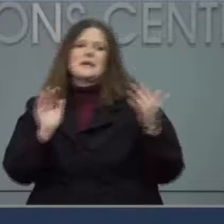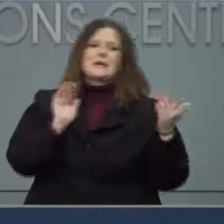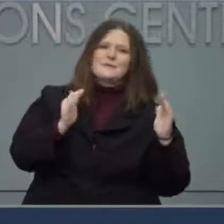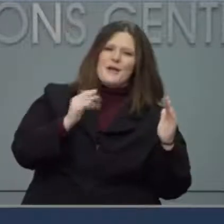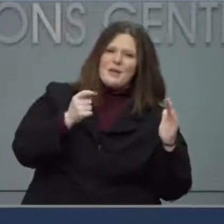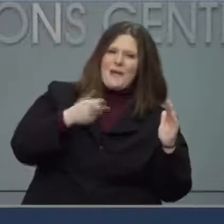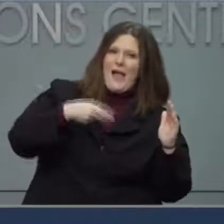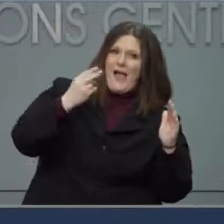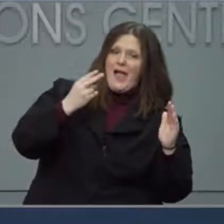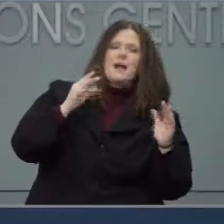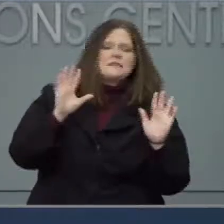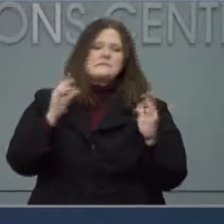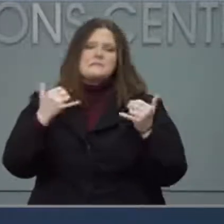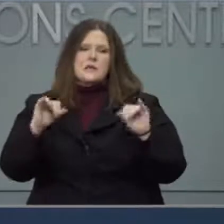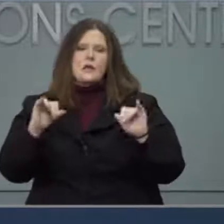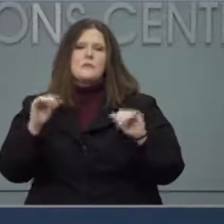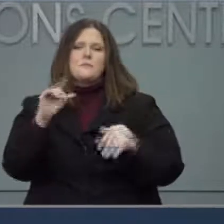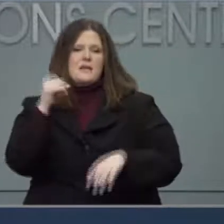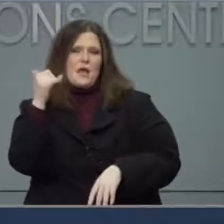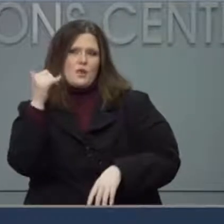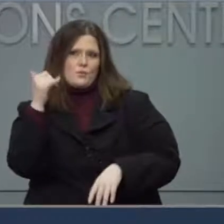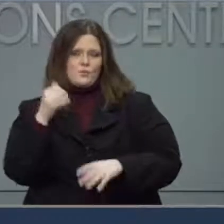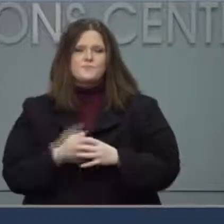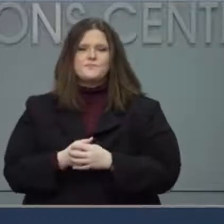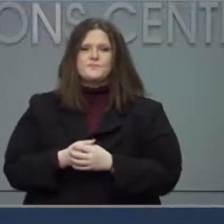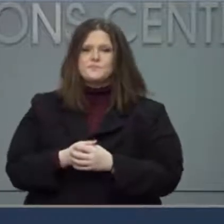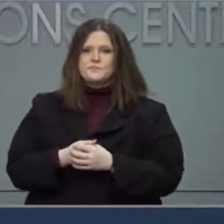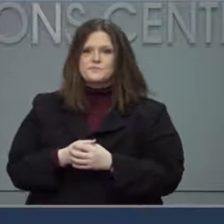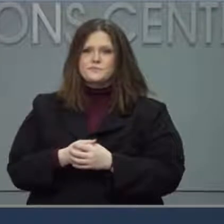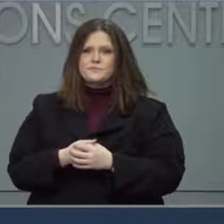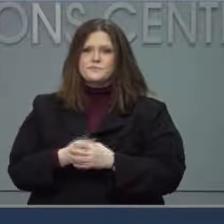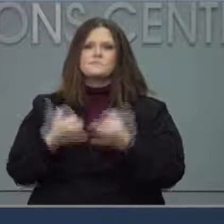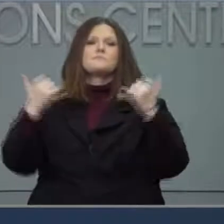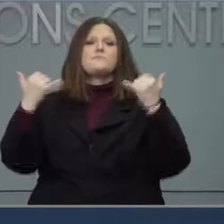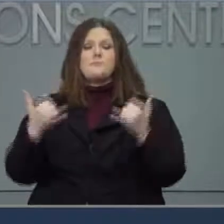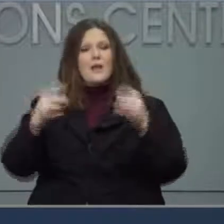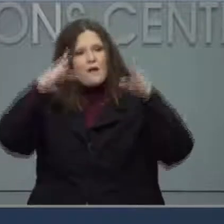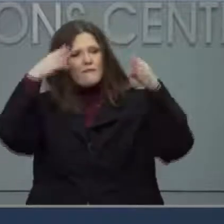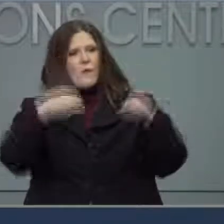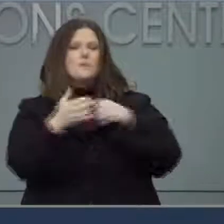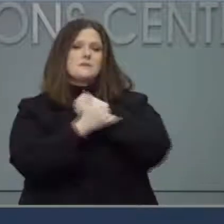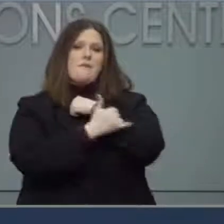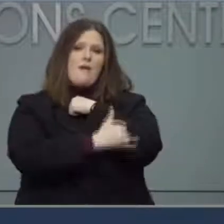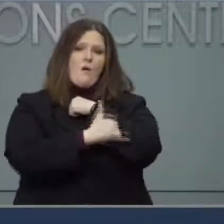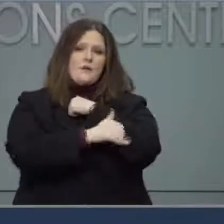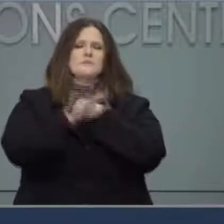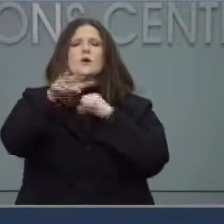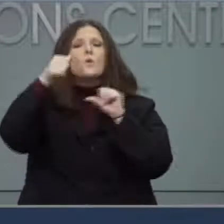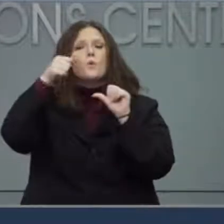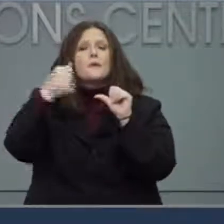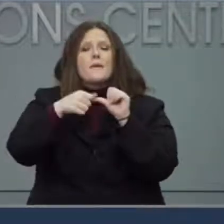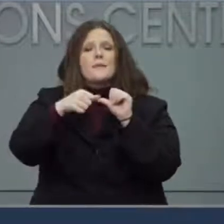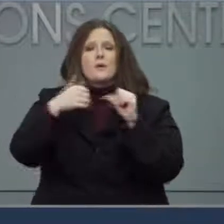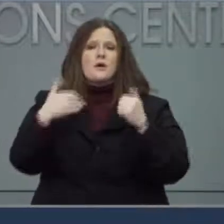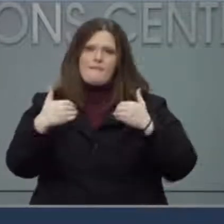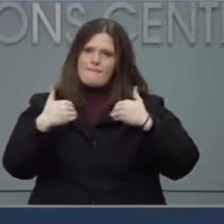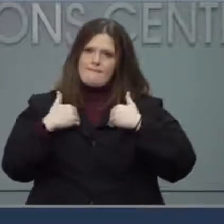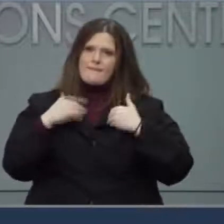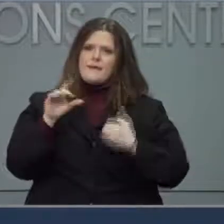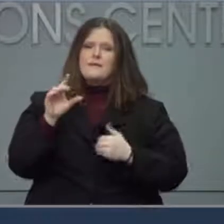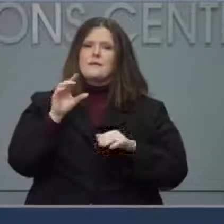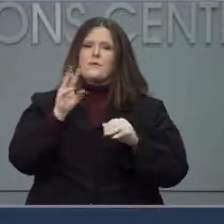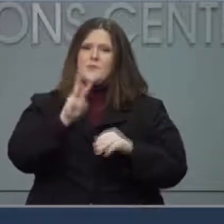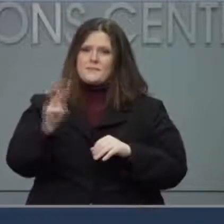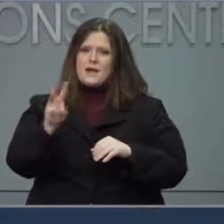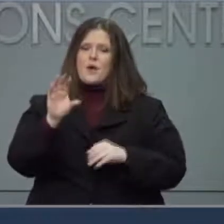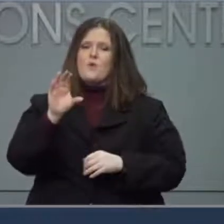line. Now, let's look at what's happening in our counties. As a reminder, the COVID-19 County Alert System